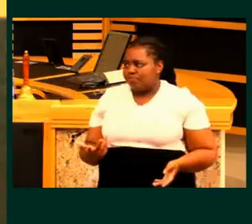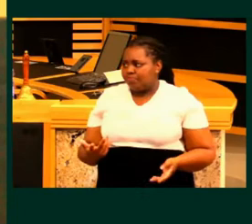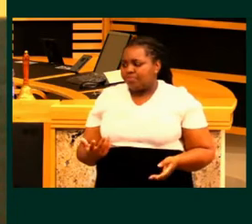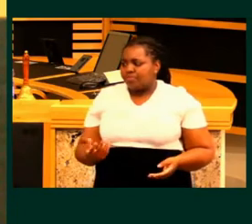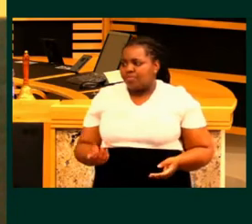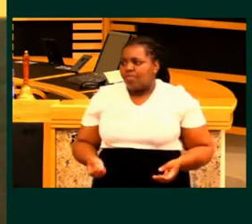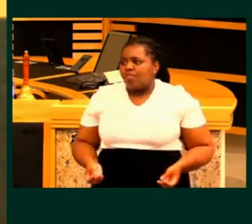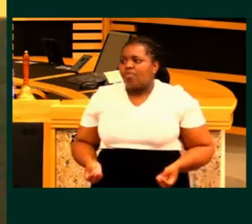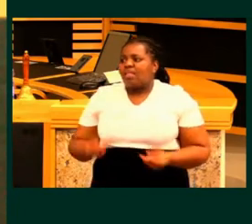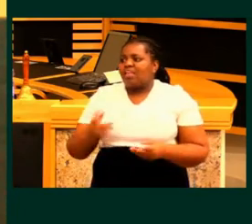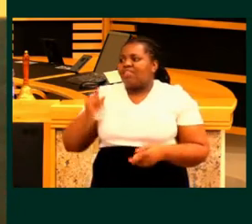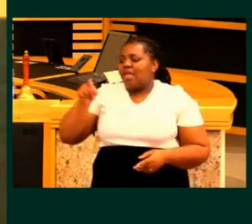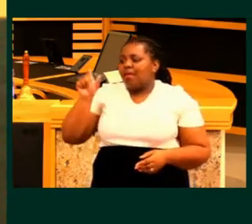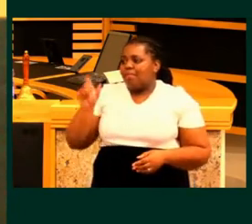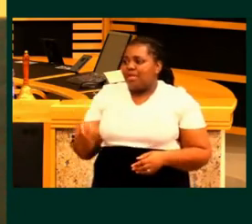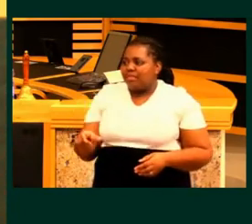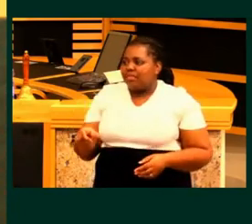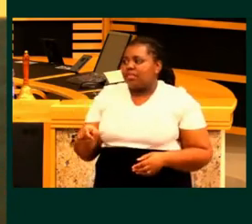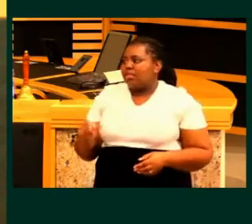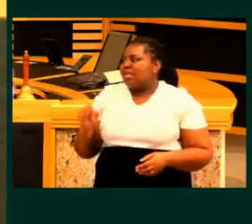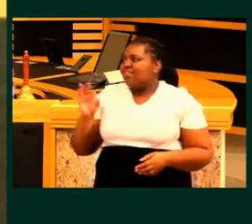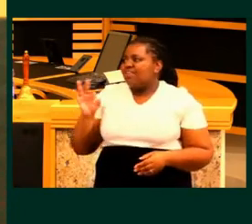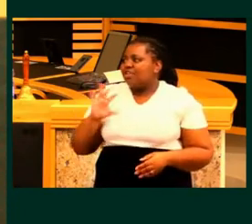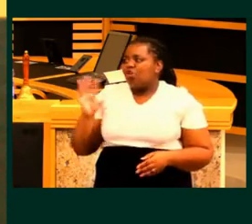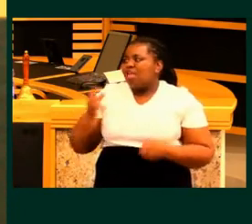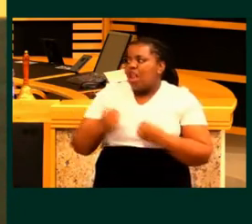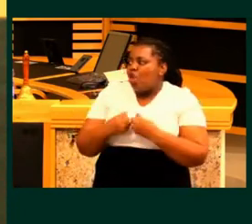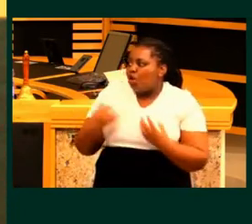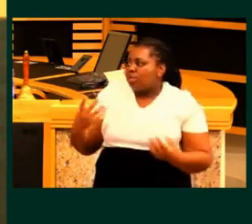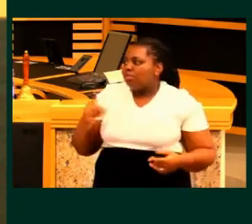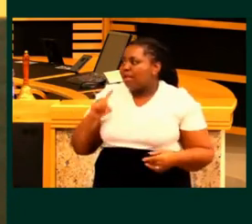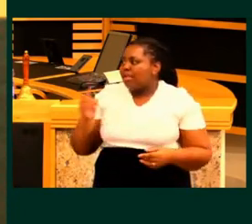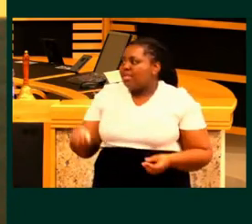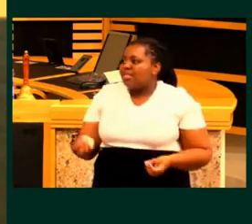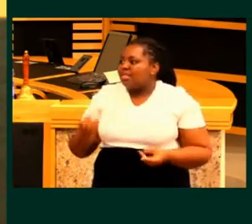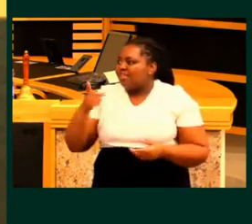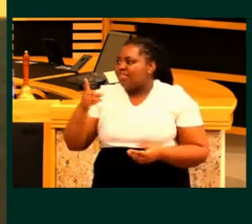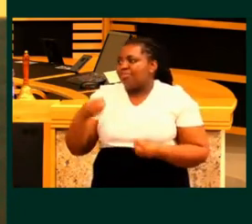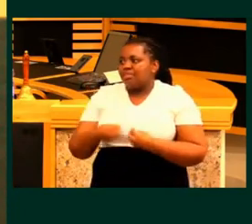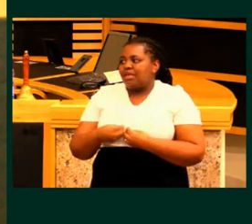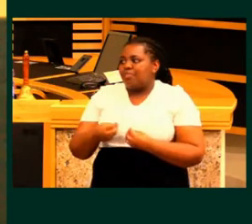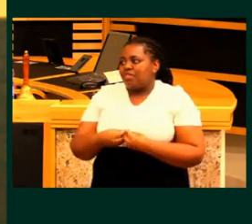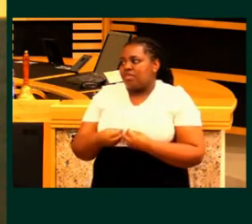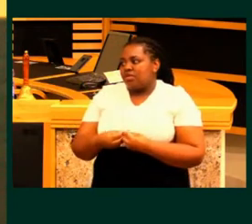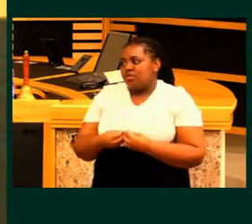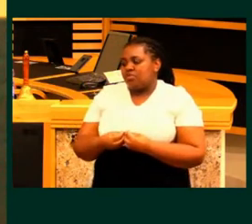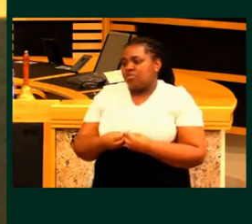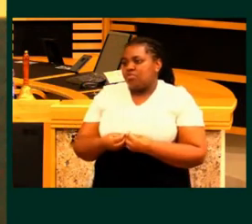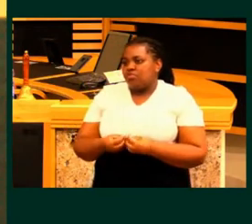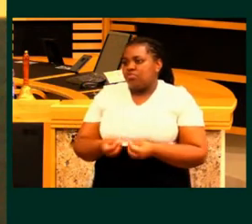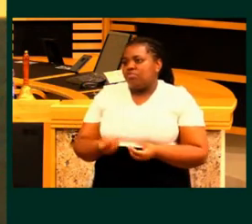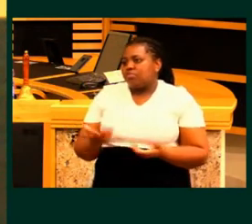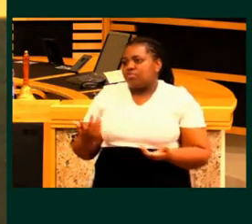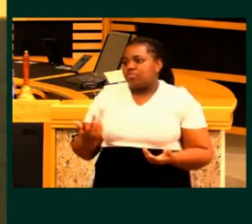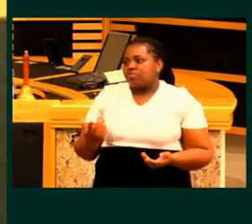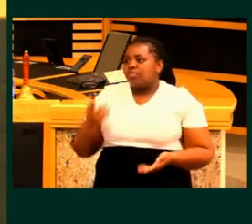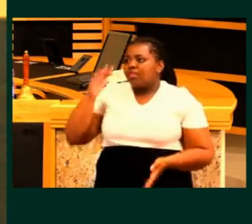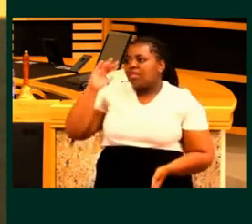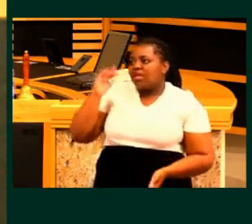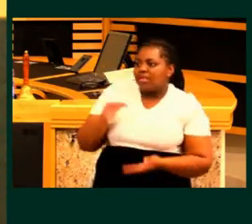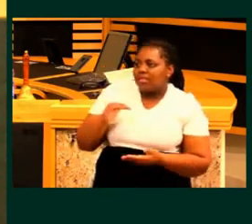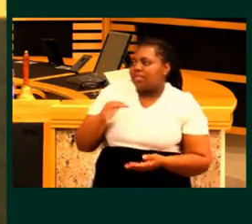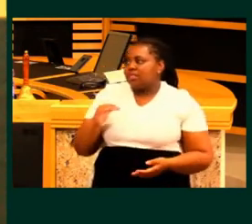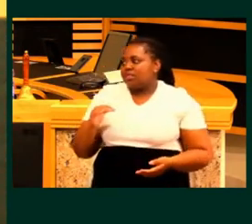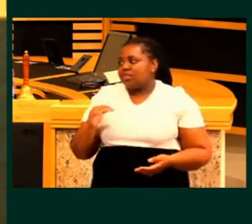gives that person even if it's not a lot it gives them something to put food on the table it reduces that